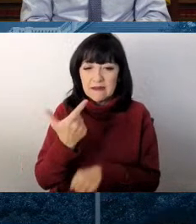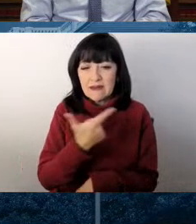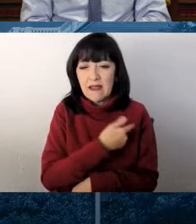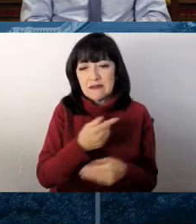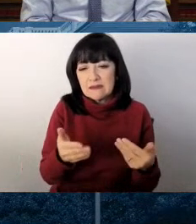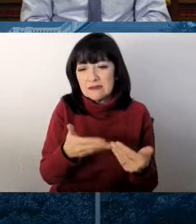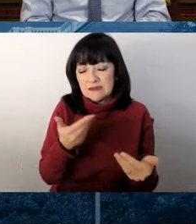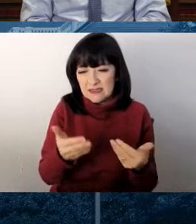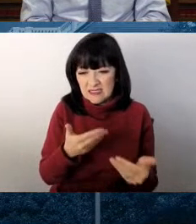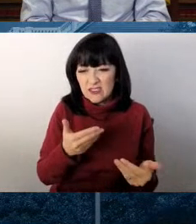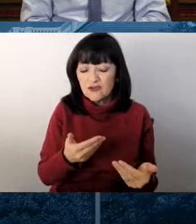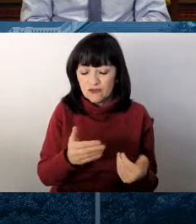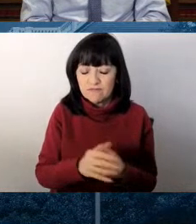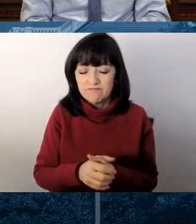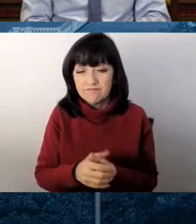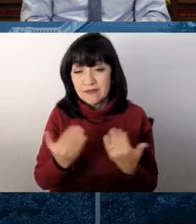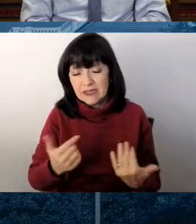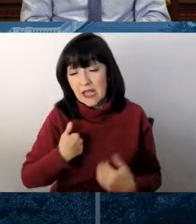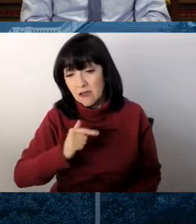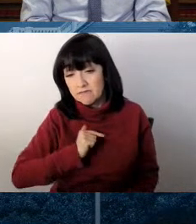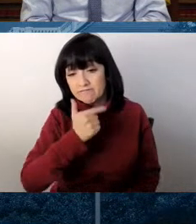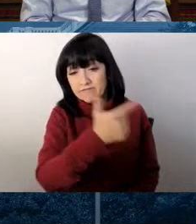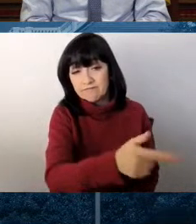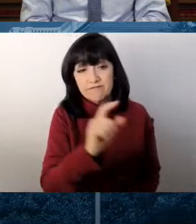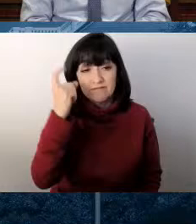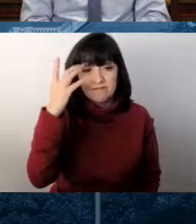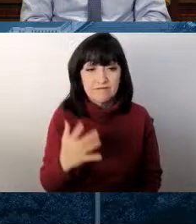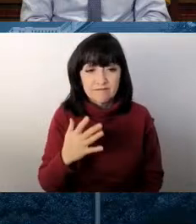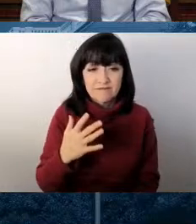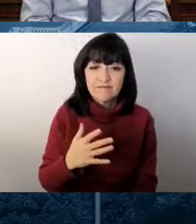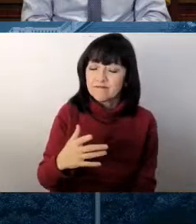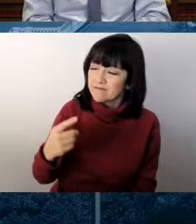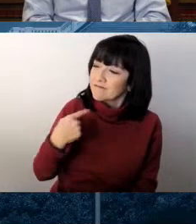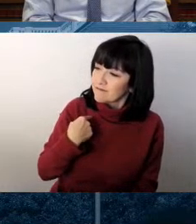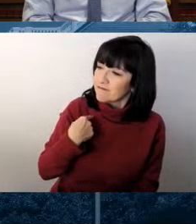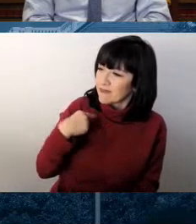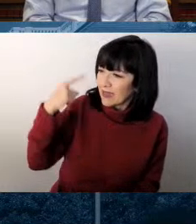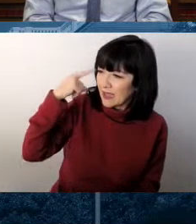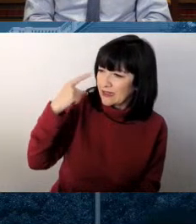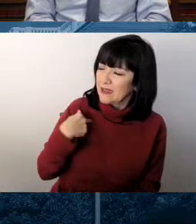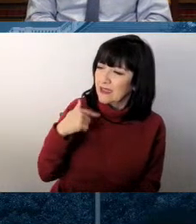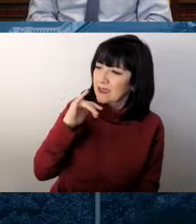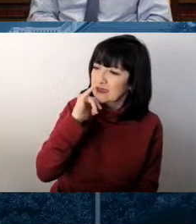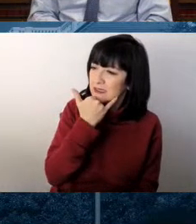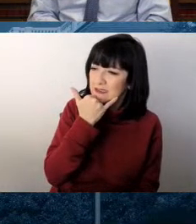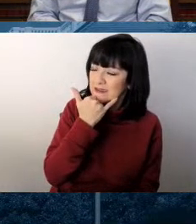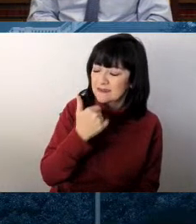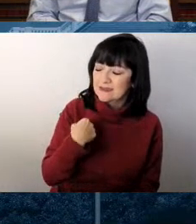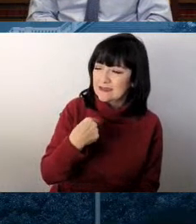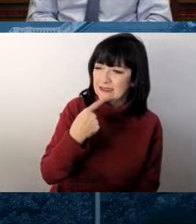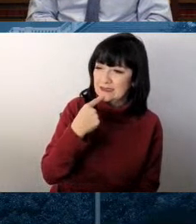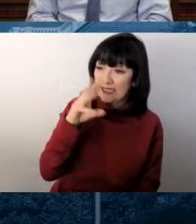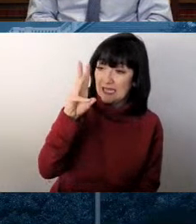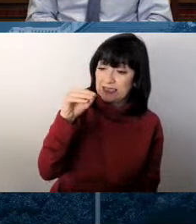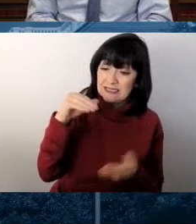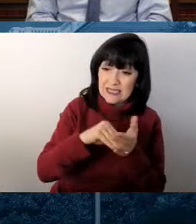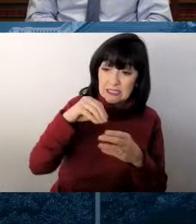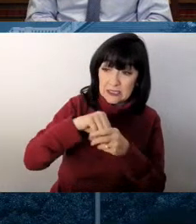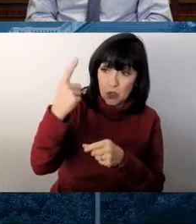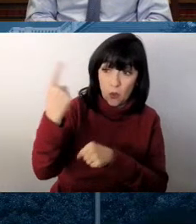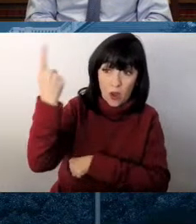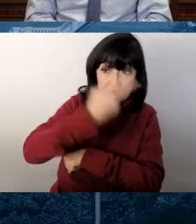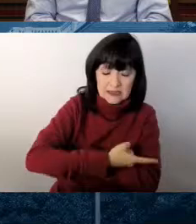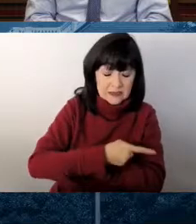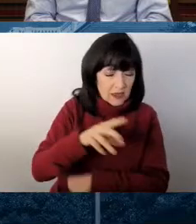activity going on with those testing rates. I think I misspoke earlier saying that we were doing 60,000 a day. I think that's the